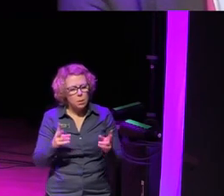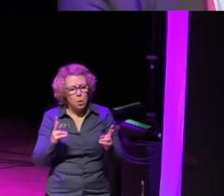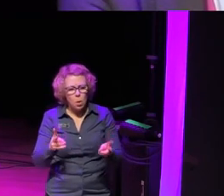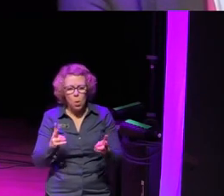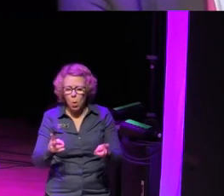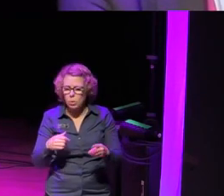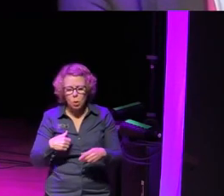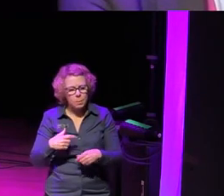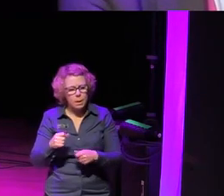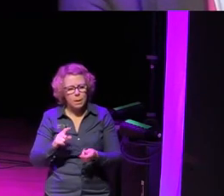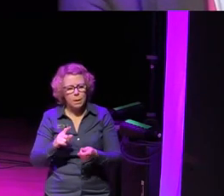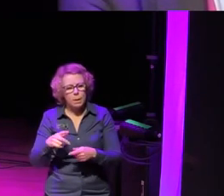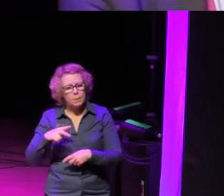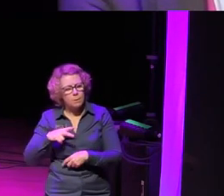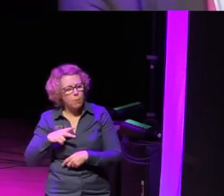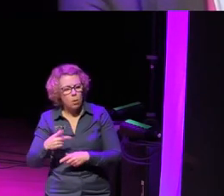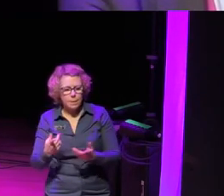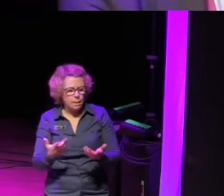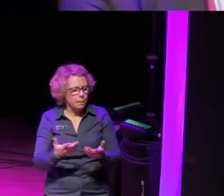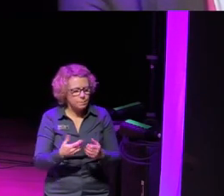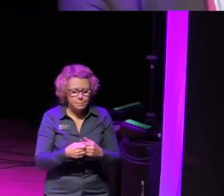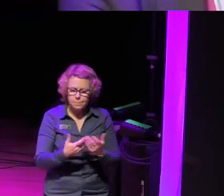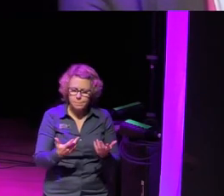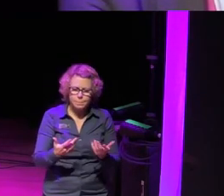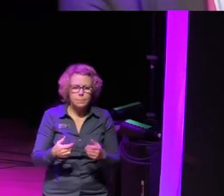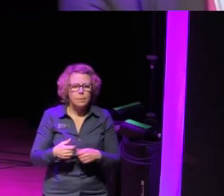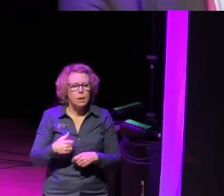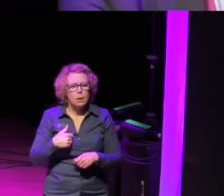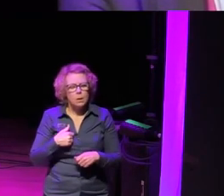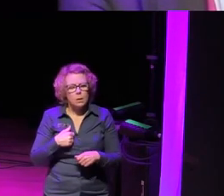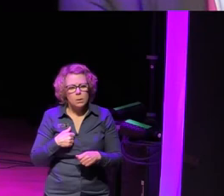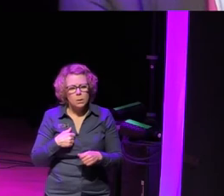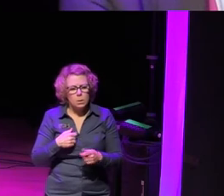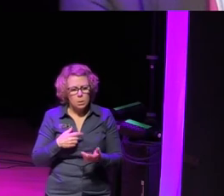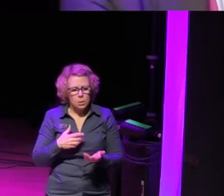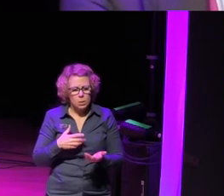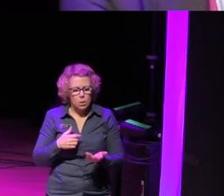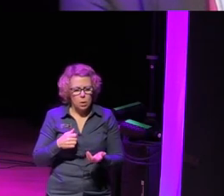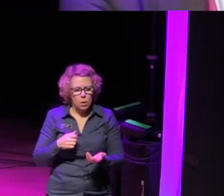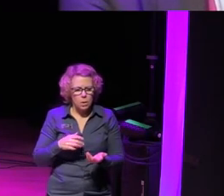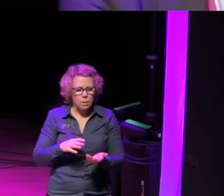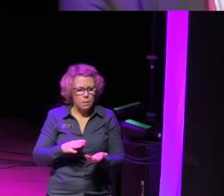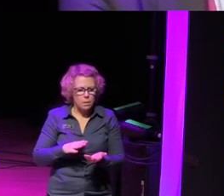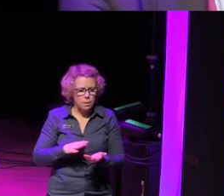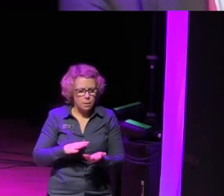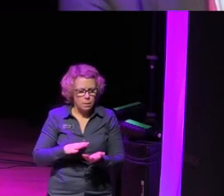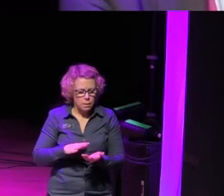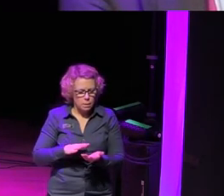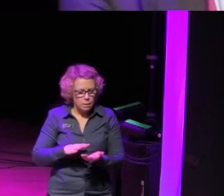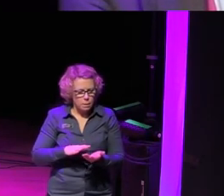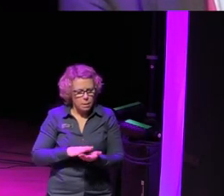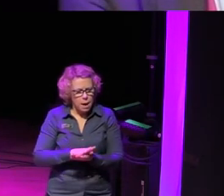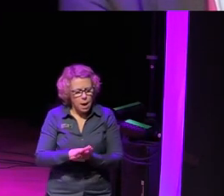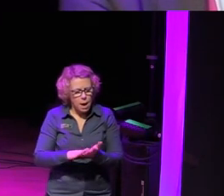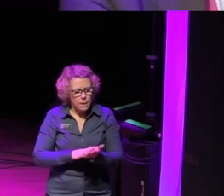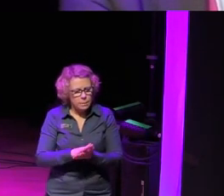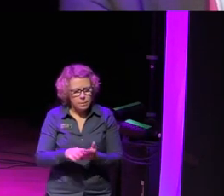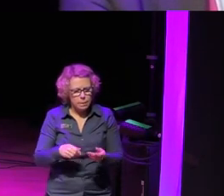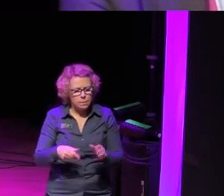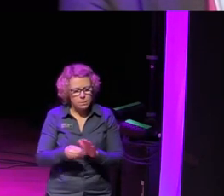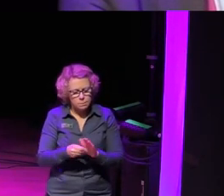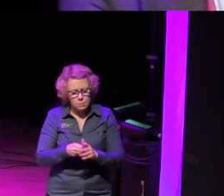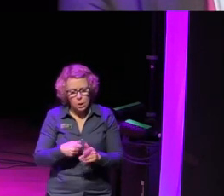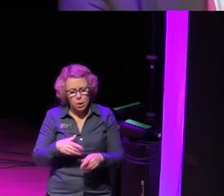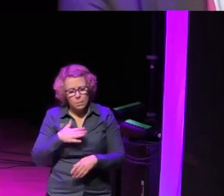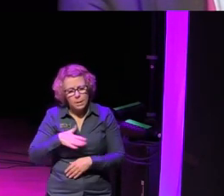traffic cop. I can sit here and honestly say I've never bribed a traffic cop, and my kids who drove with me